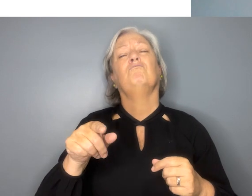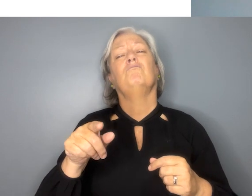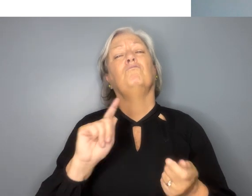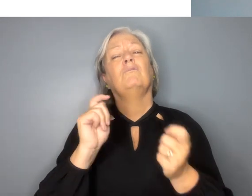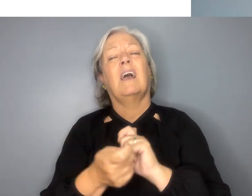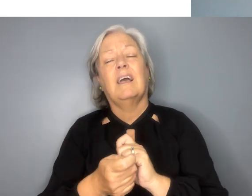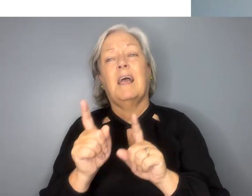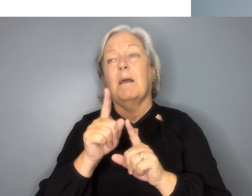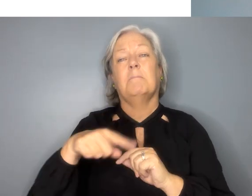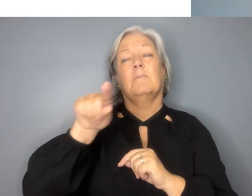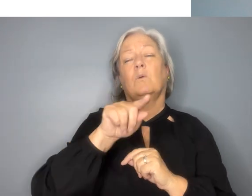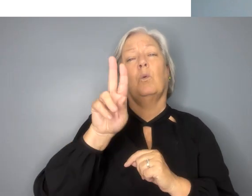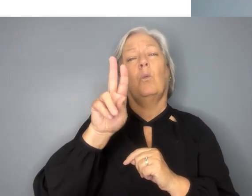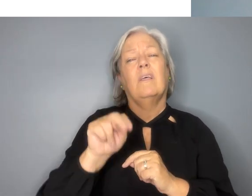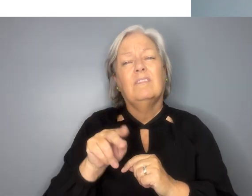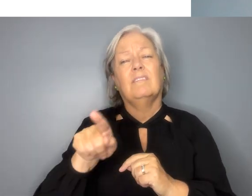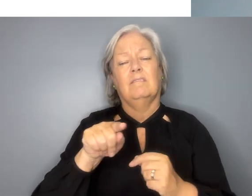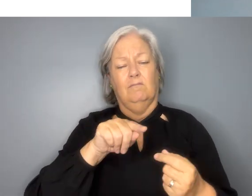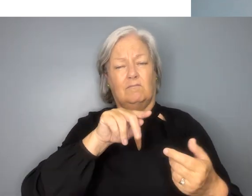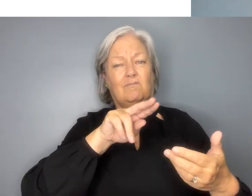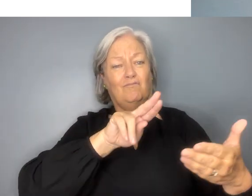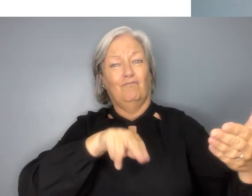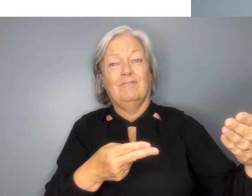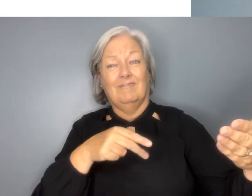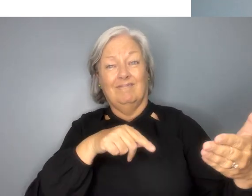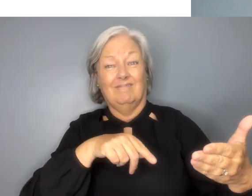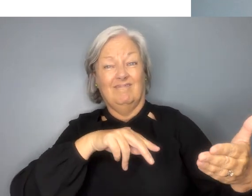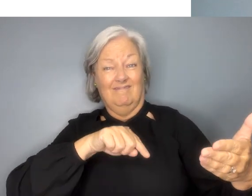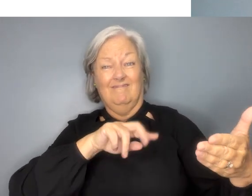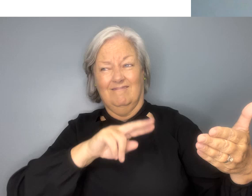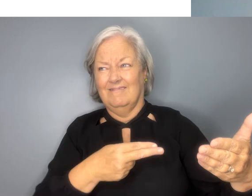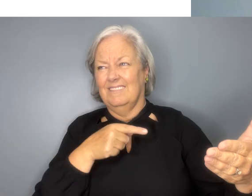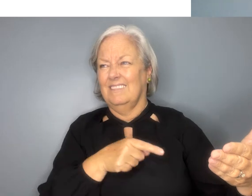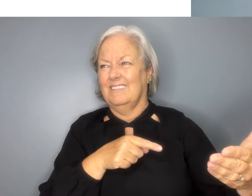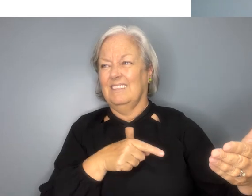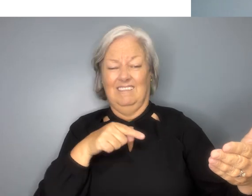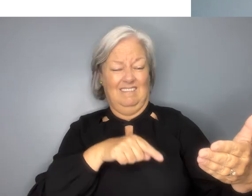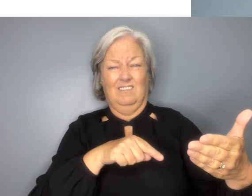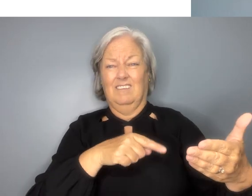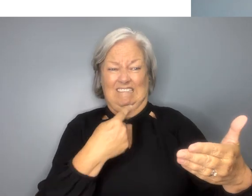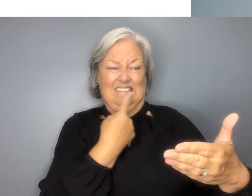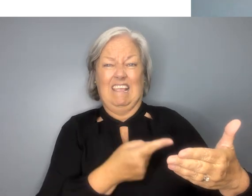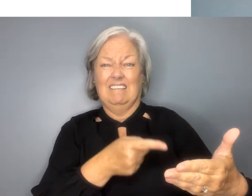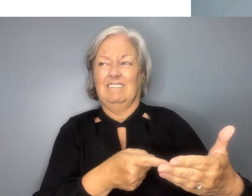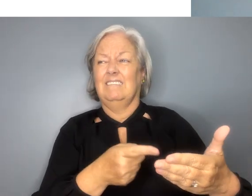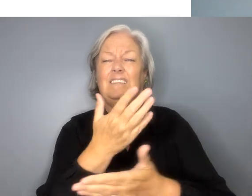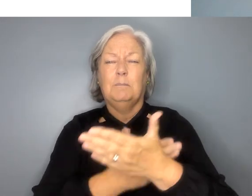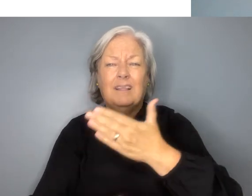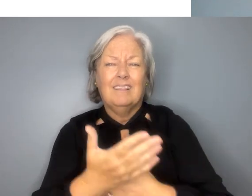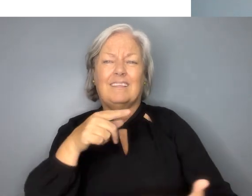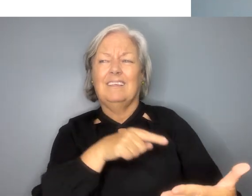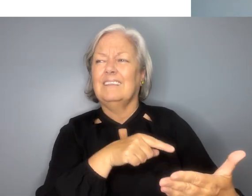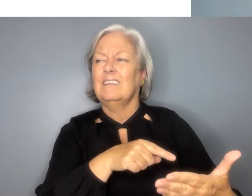UN Convention of People with Disabilities need to refresh themselves on how General Comment 7 explicitly states that,